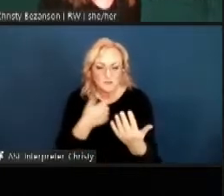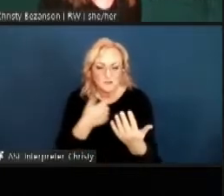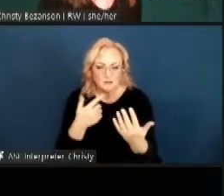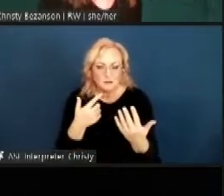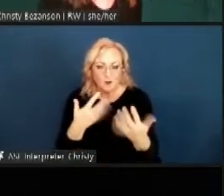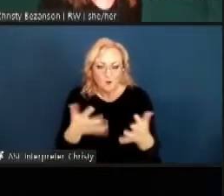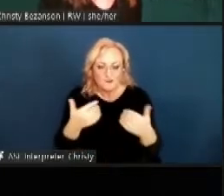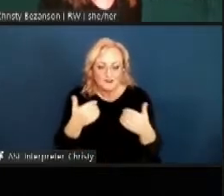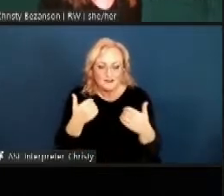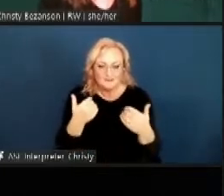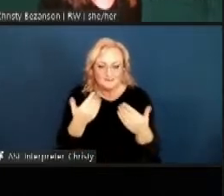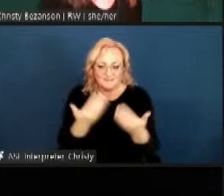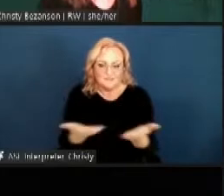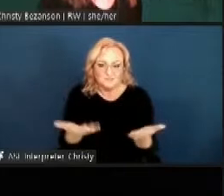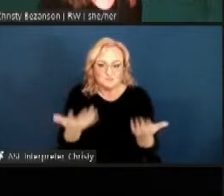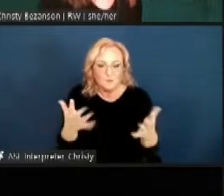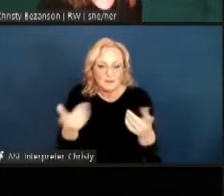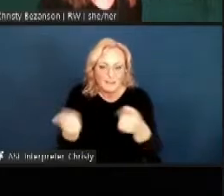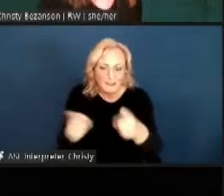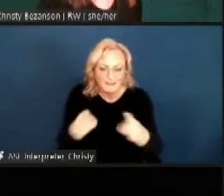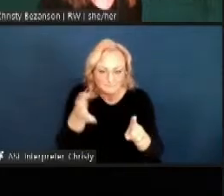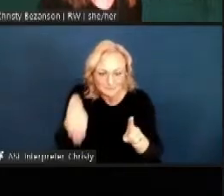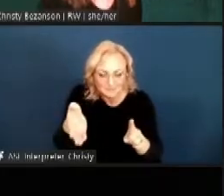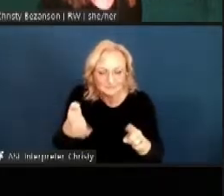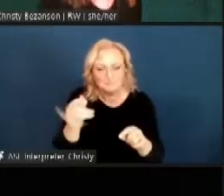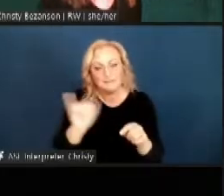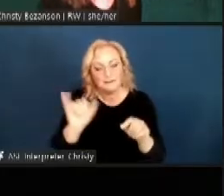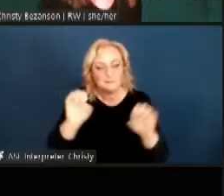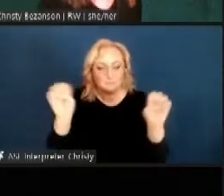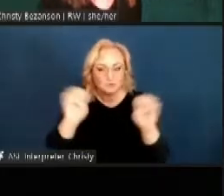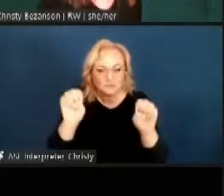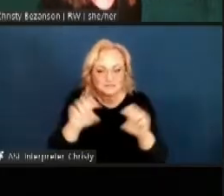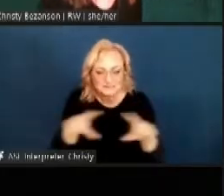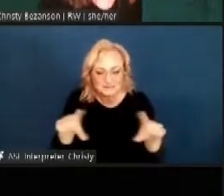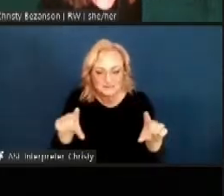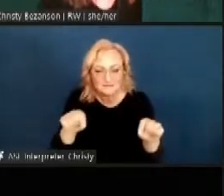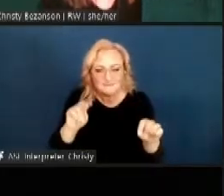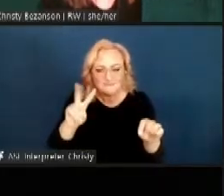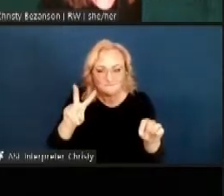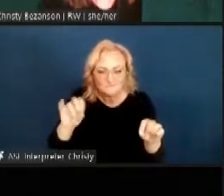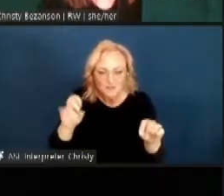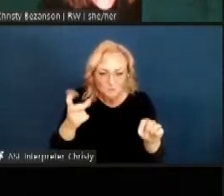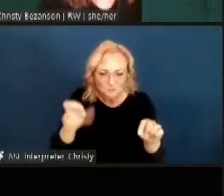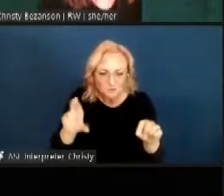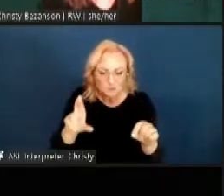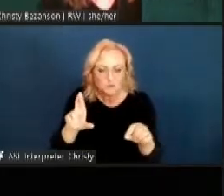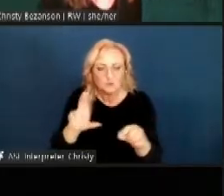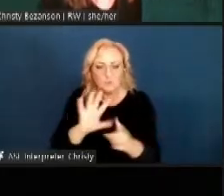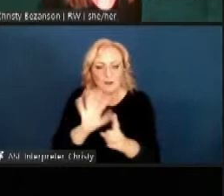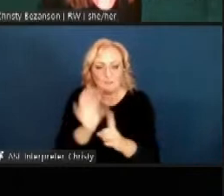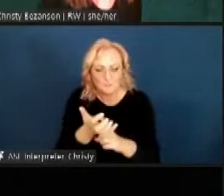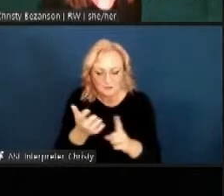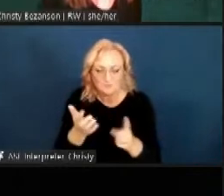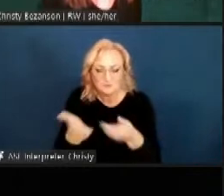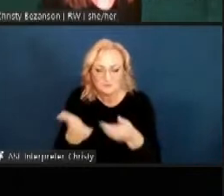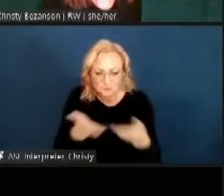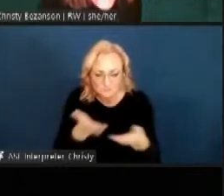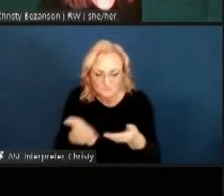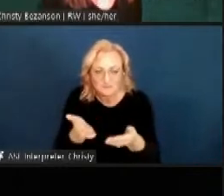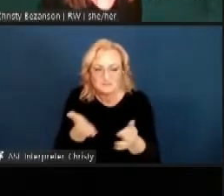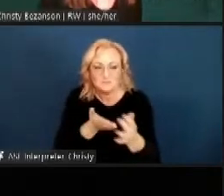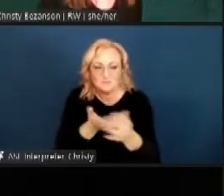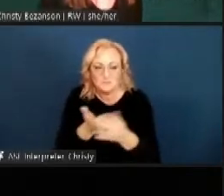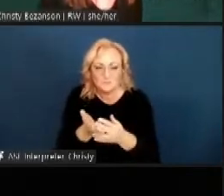happening in there, such as some emergency vouchers with wraparound services under our True Blood settlement